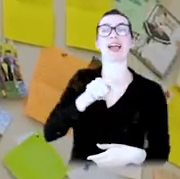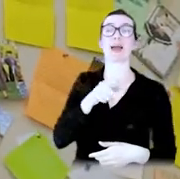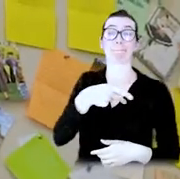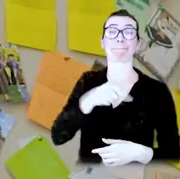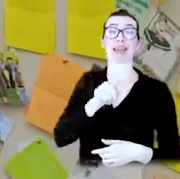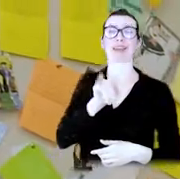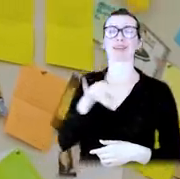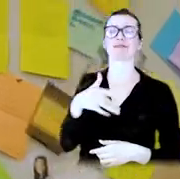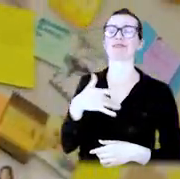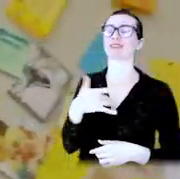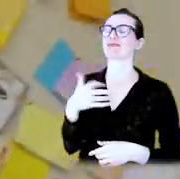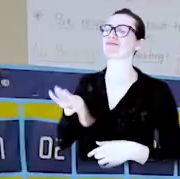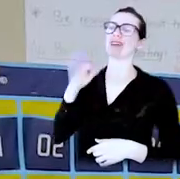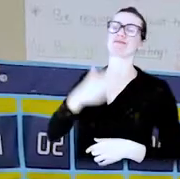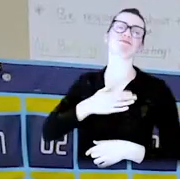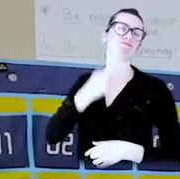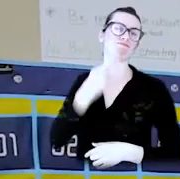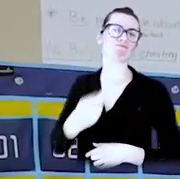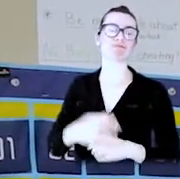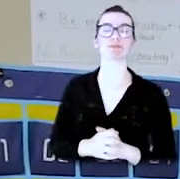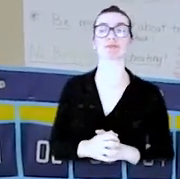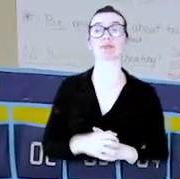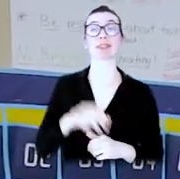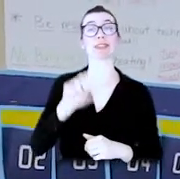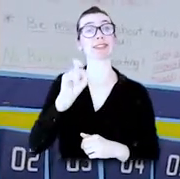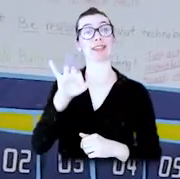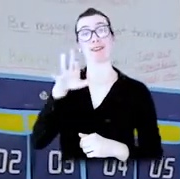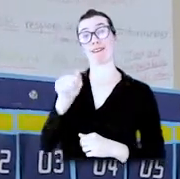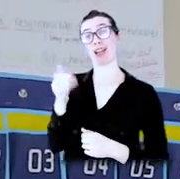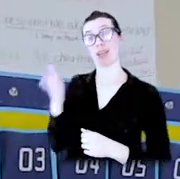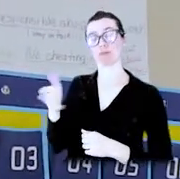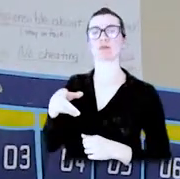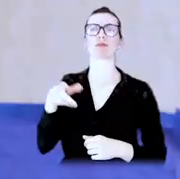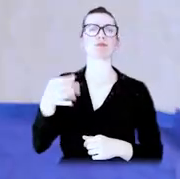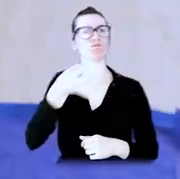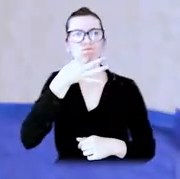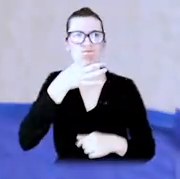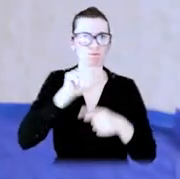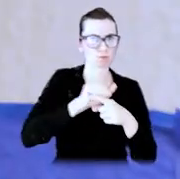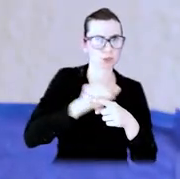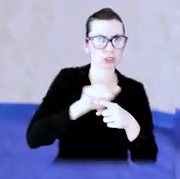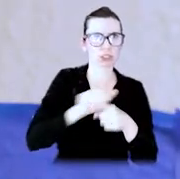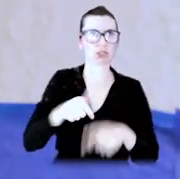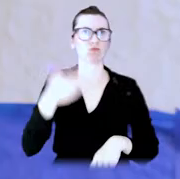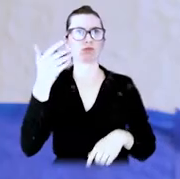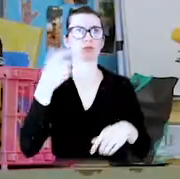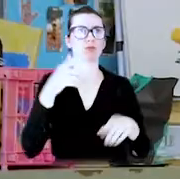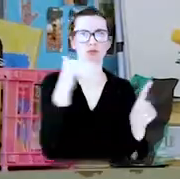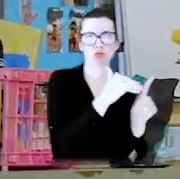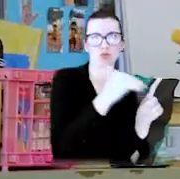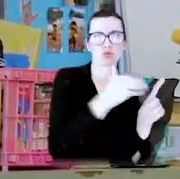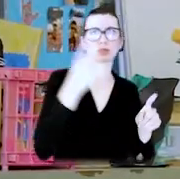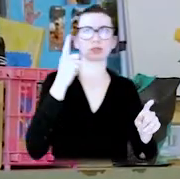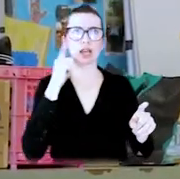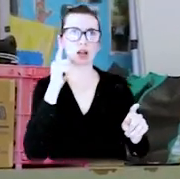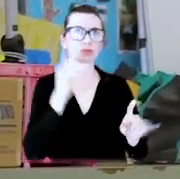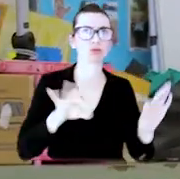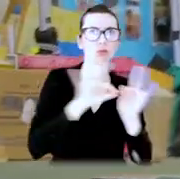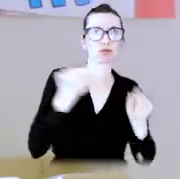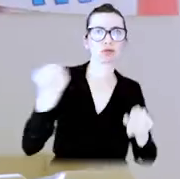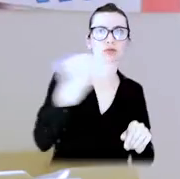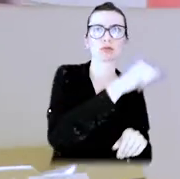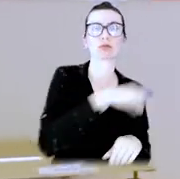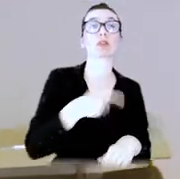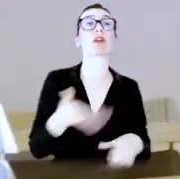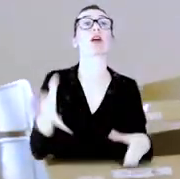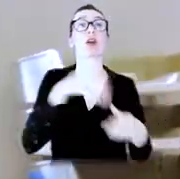friend. Sierra is expertly trained to alert important sounds in Patty's environment, including someone knocking on the